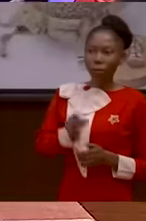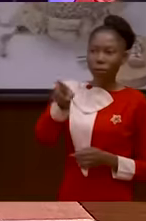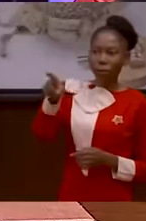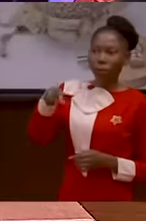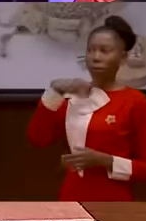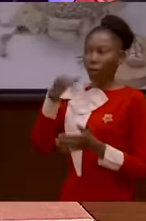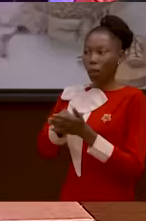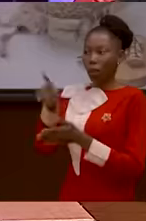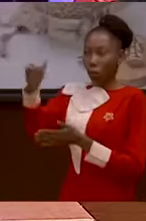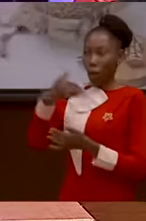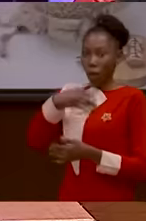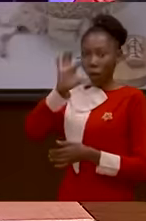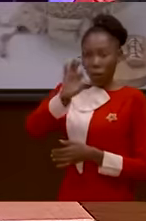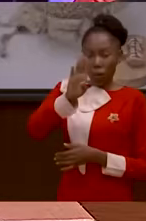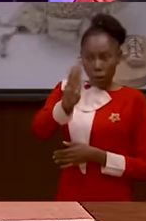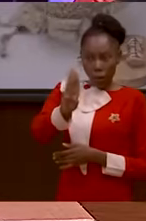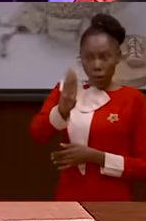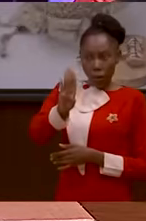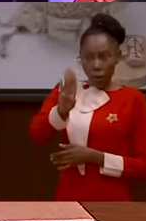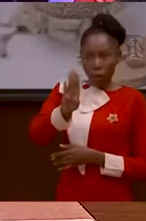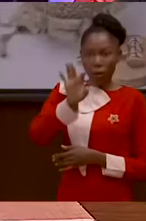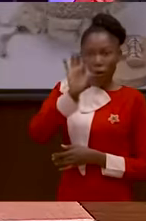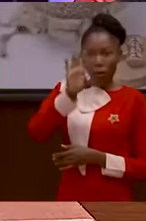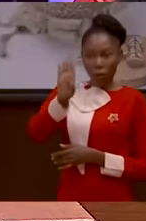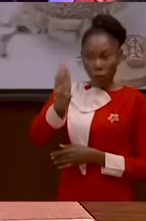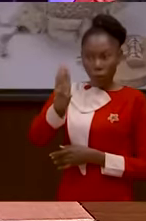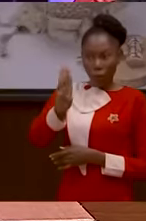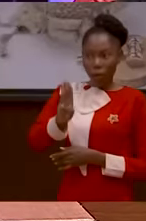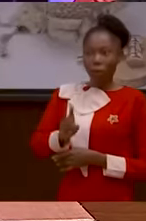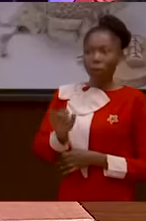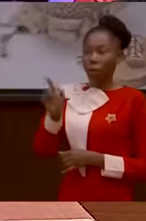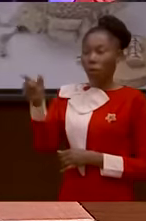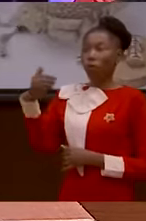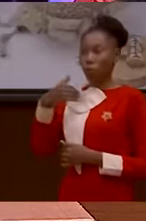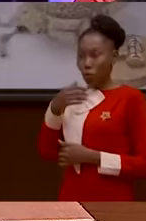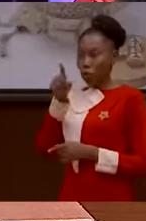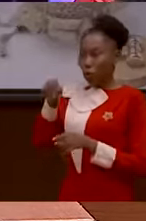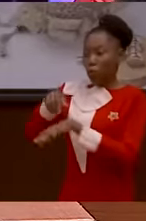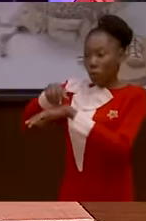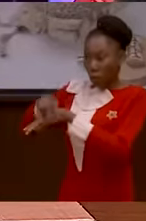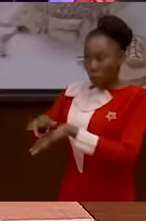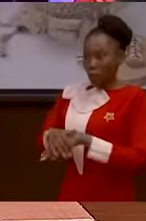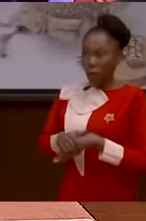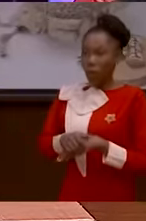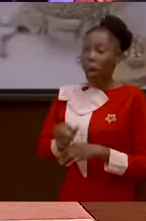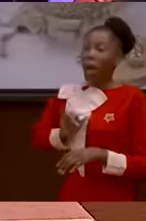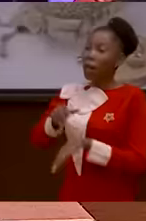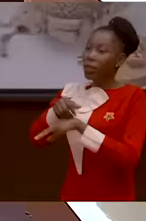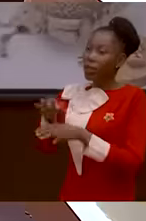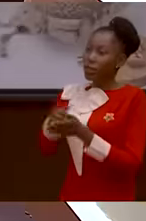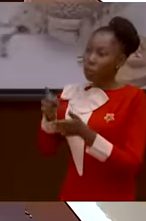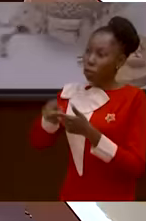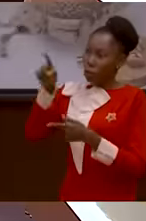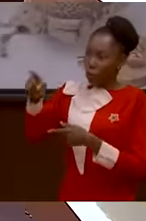page for your business. Yes, your business page. I have, like, I can show you. You saw it seen on Facebook. I don't know. You saw it. Stop